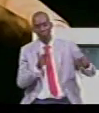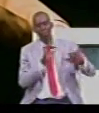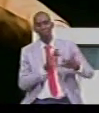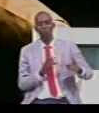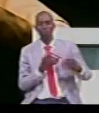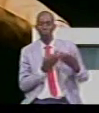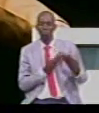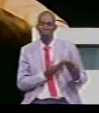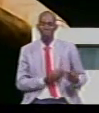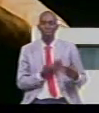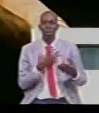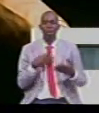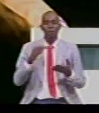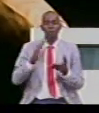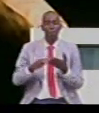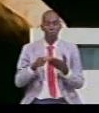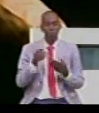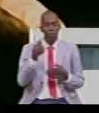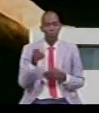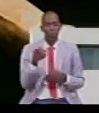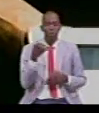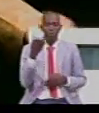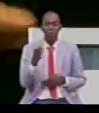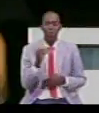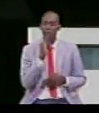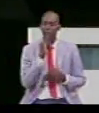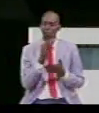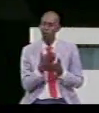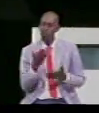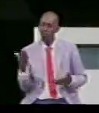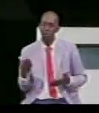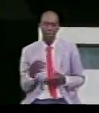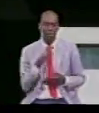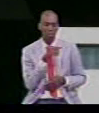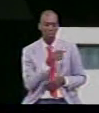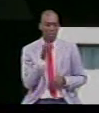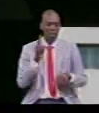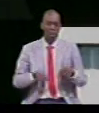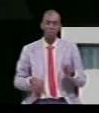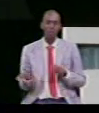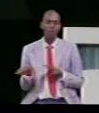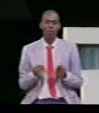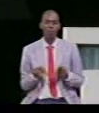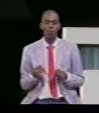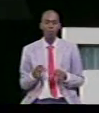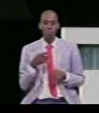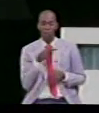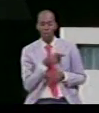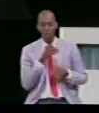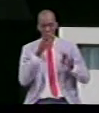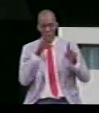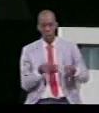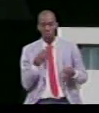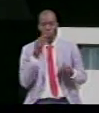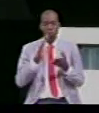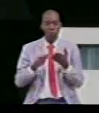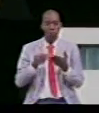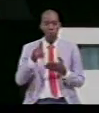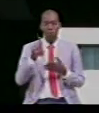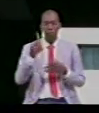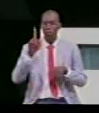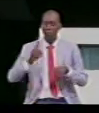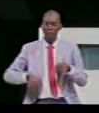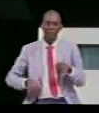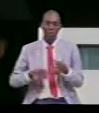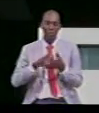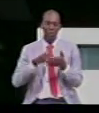to forgive you, there's something he cannot do. He cannot take the nature of the thief out